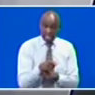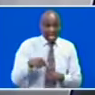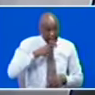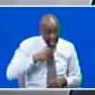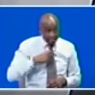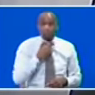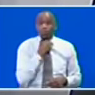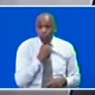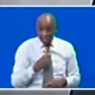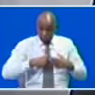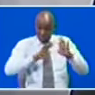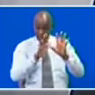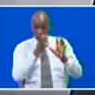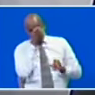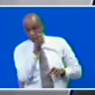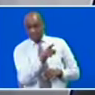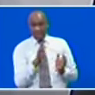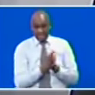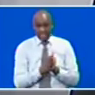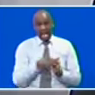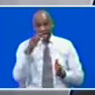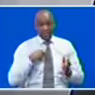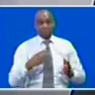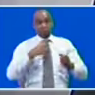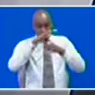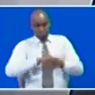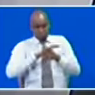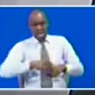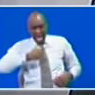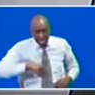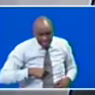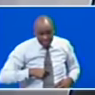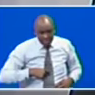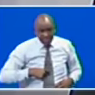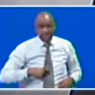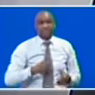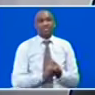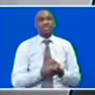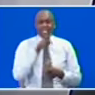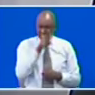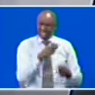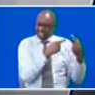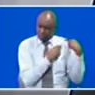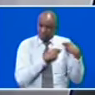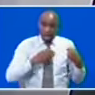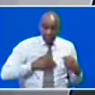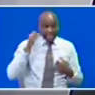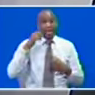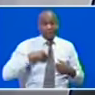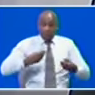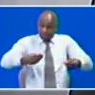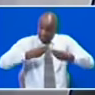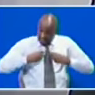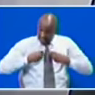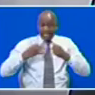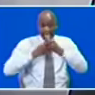leave aside and be intimidated by whoever not to do those functions. That is a responsibility the Kenyan people have tasked to the eight